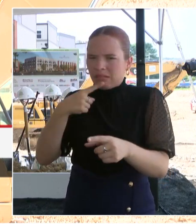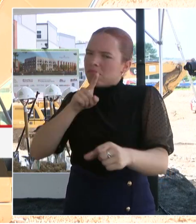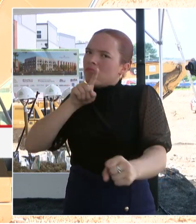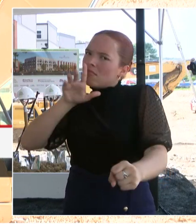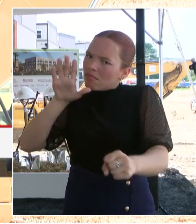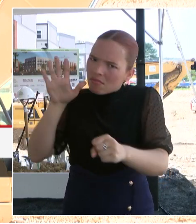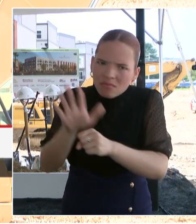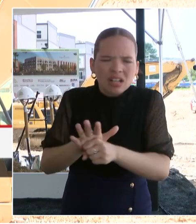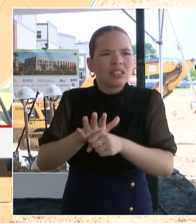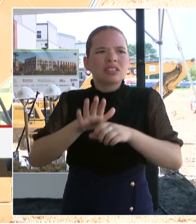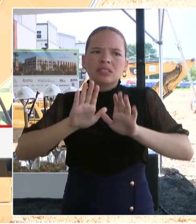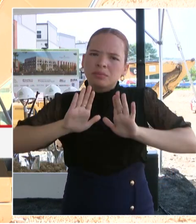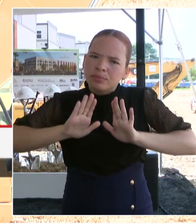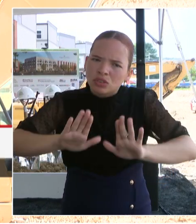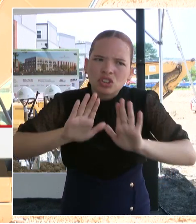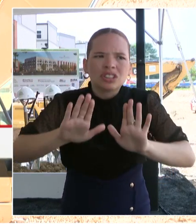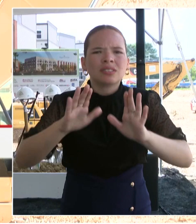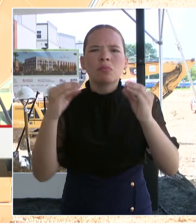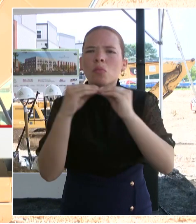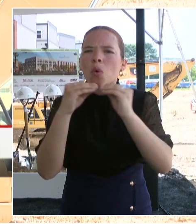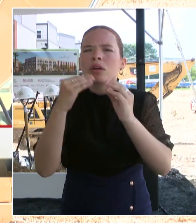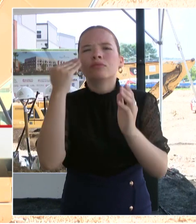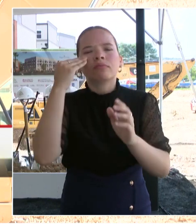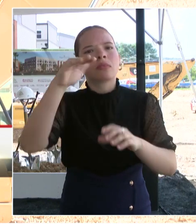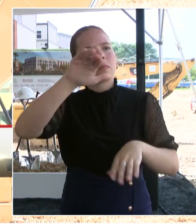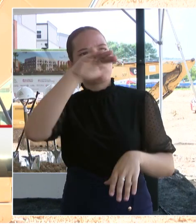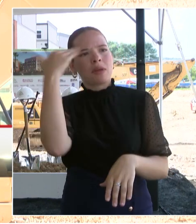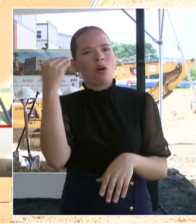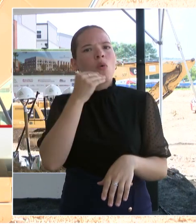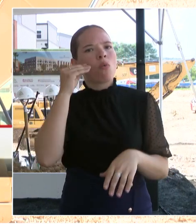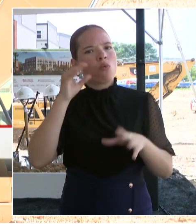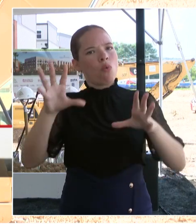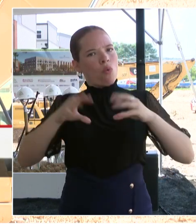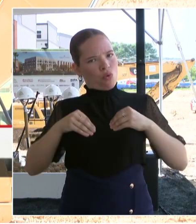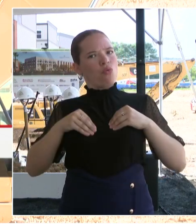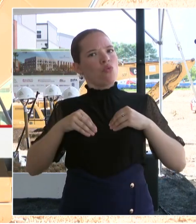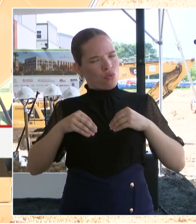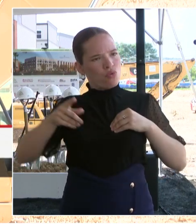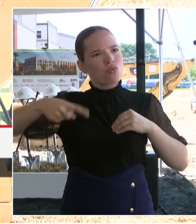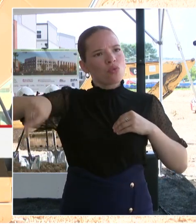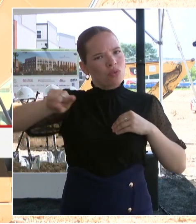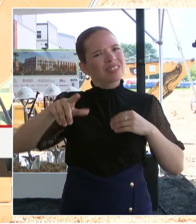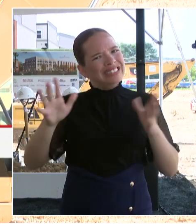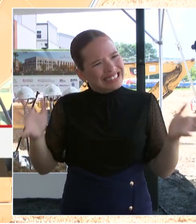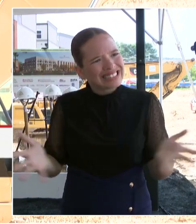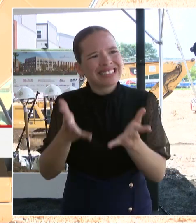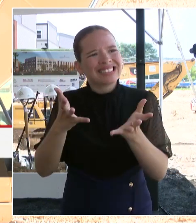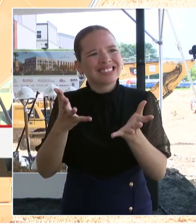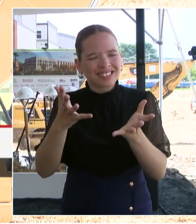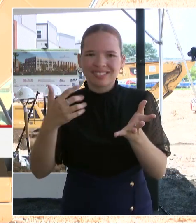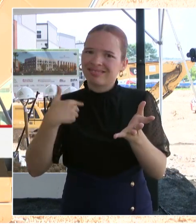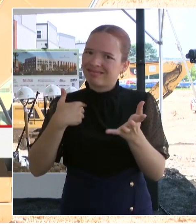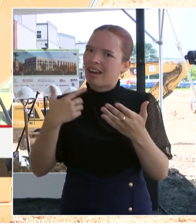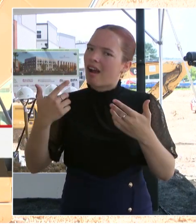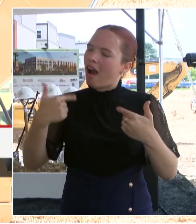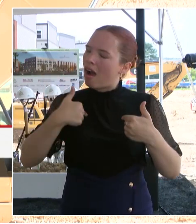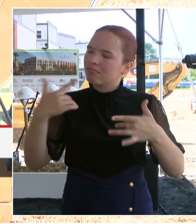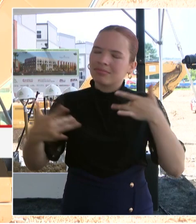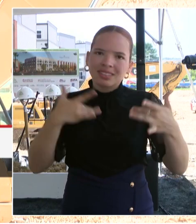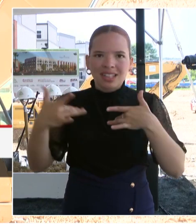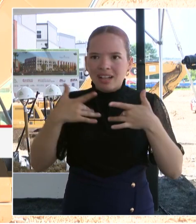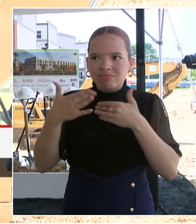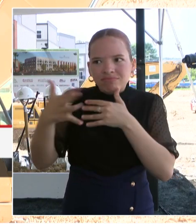And we made that commitment, and we are working towards that goal right now. Not only does she have that goal, but she also had a goal of